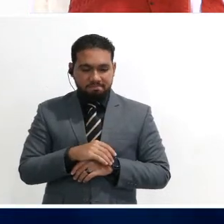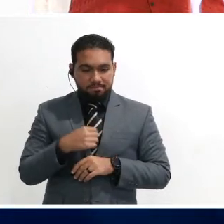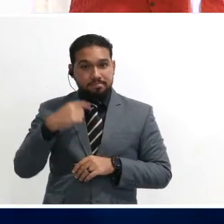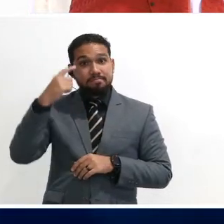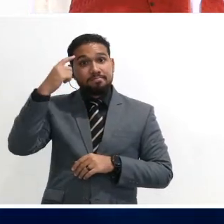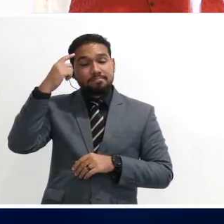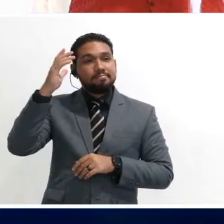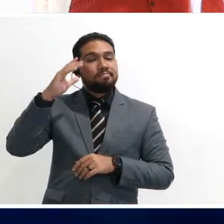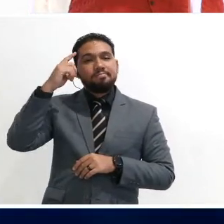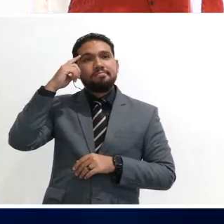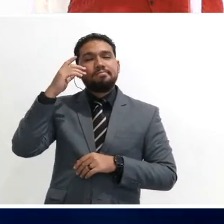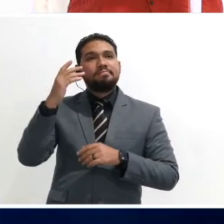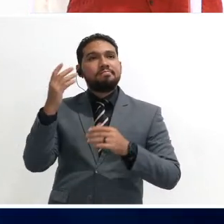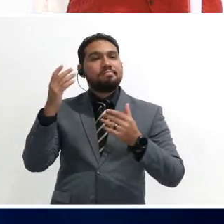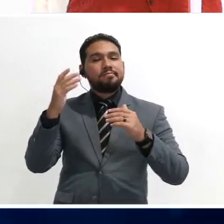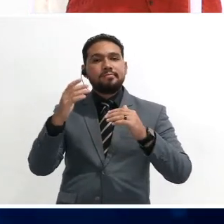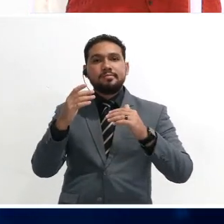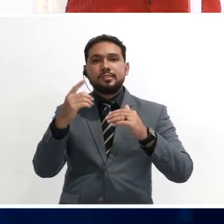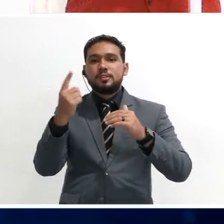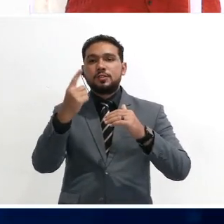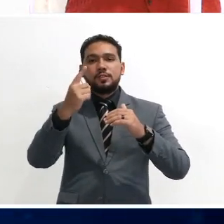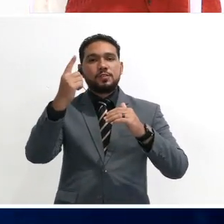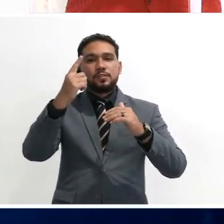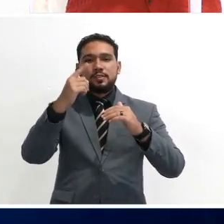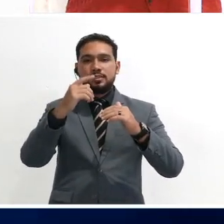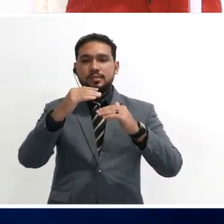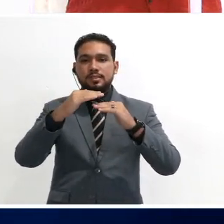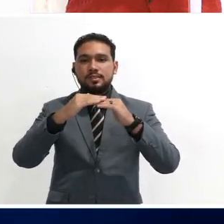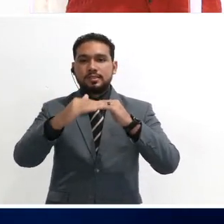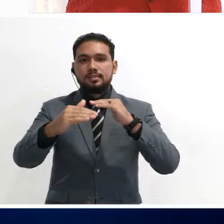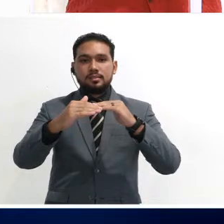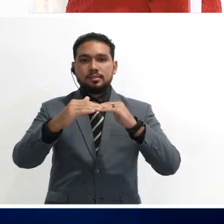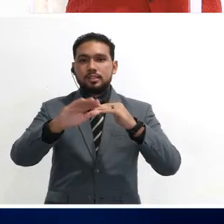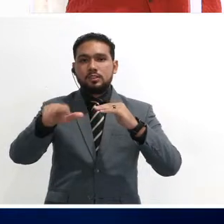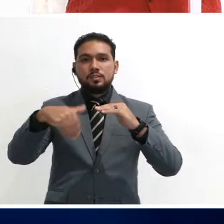case. But a lot of things can be integrated at the package level.